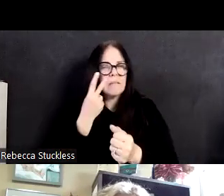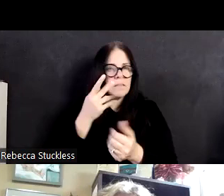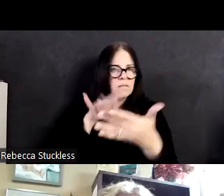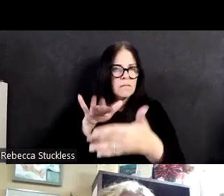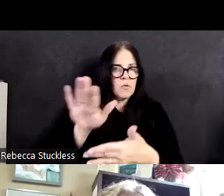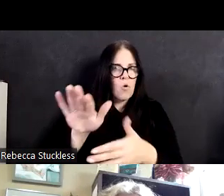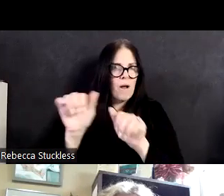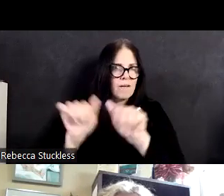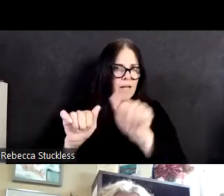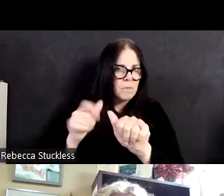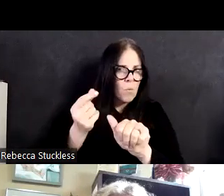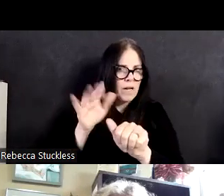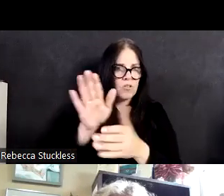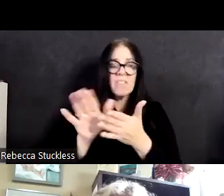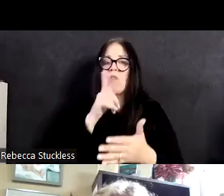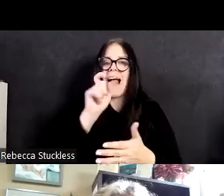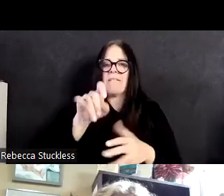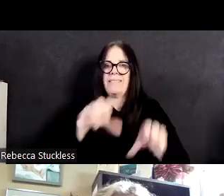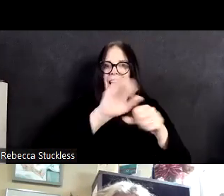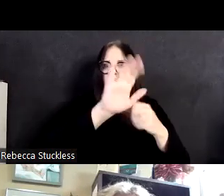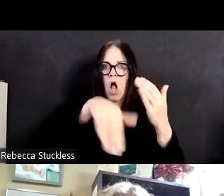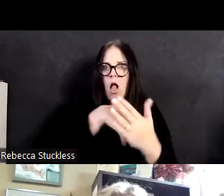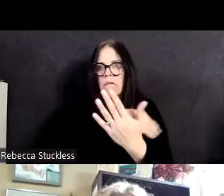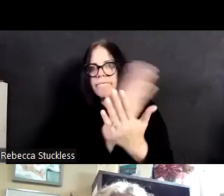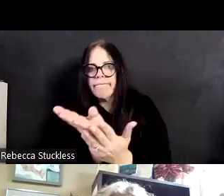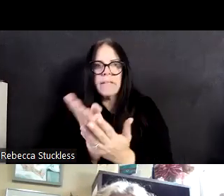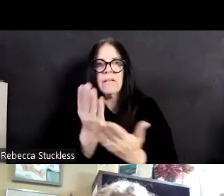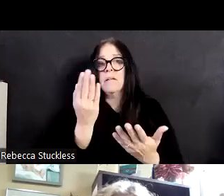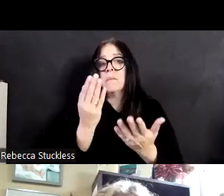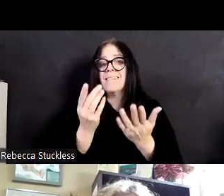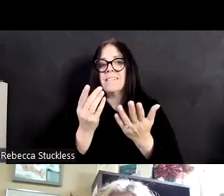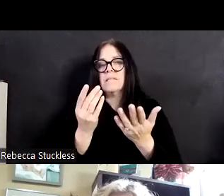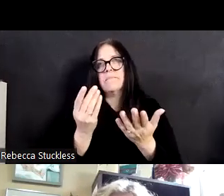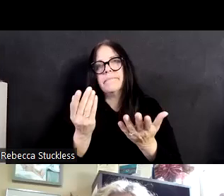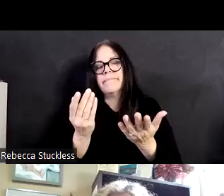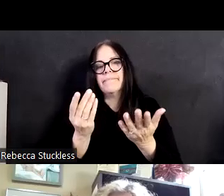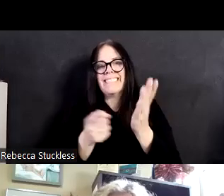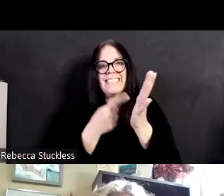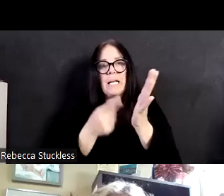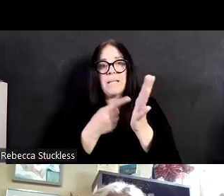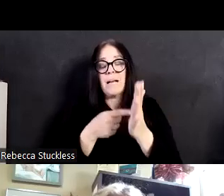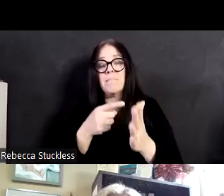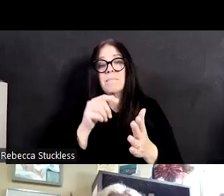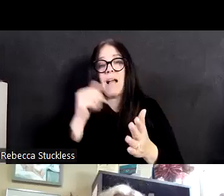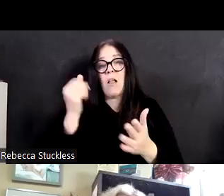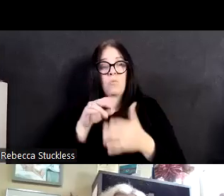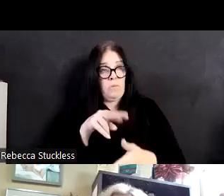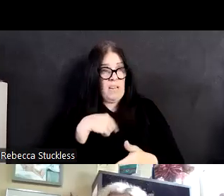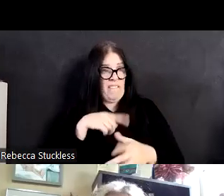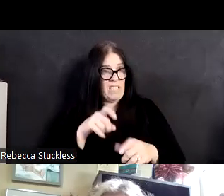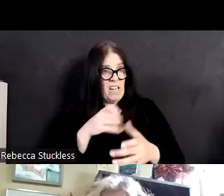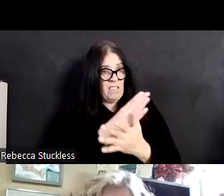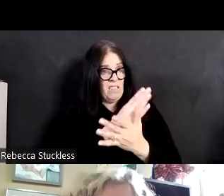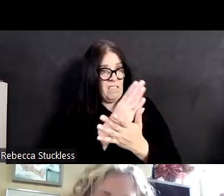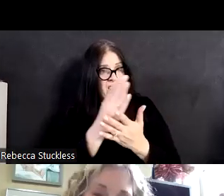areas. They're not required to do all of the assessments because sometimes that would just send a student the other direction. They're like, I have to do all this testing. No,